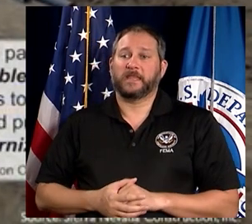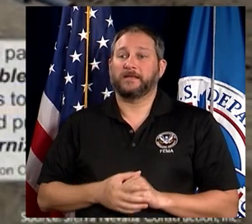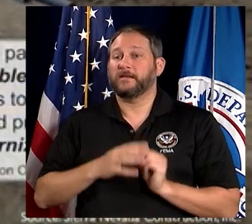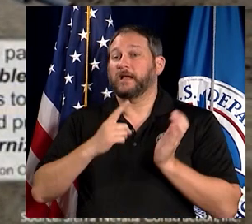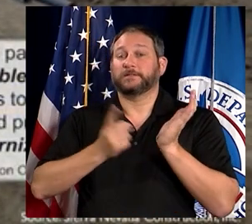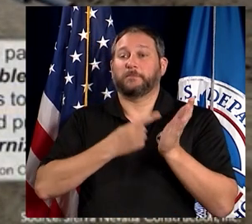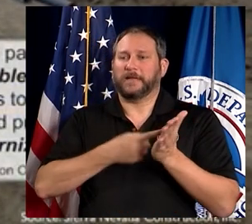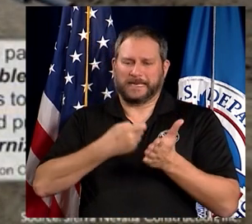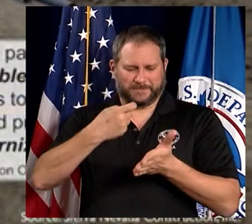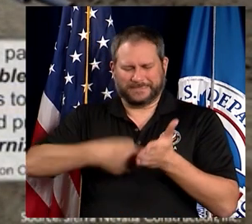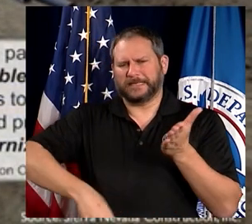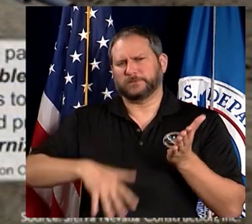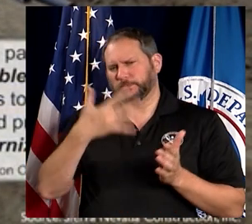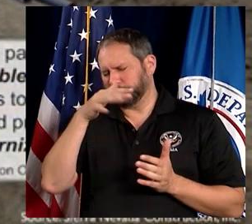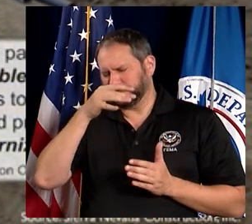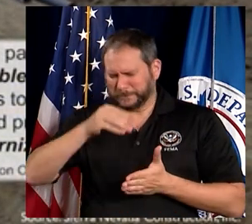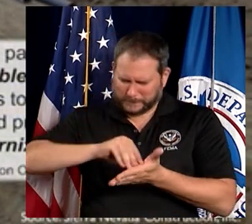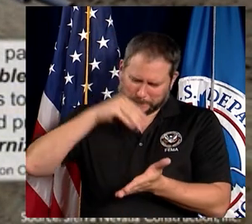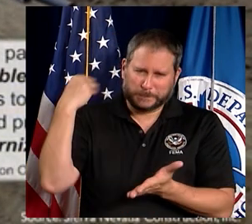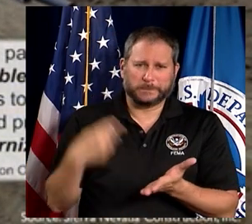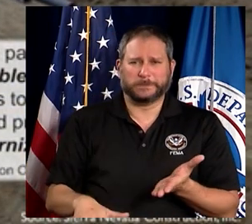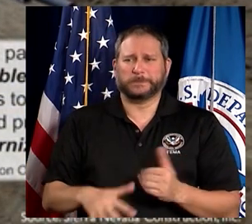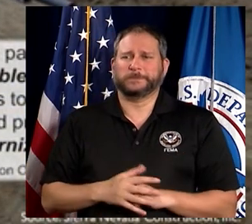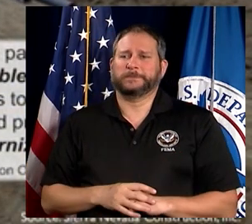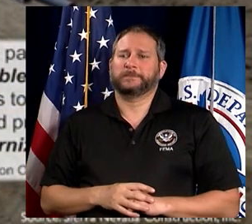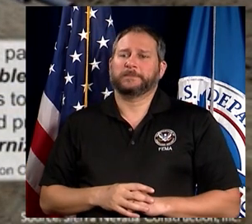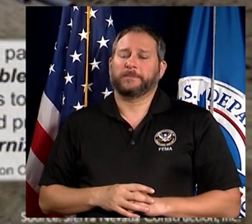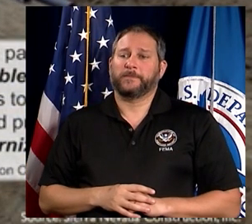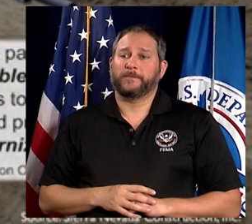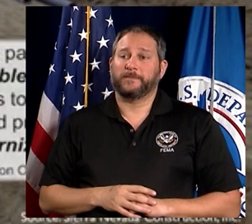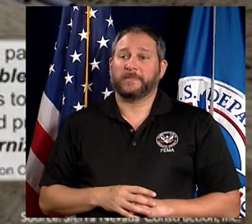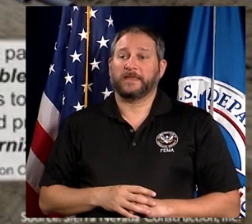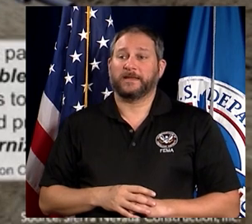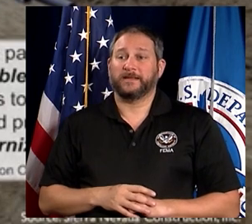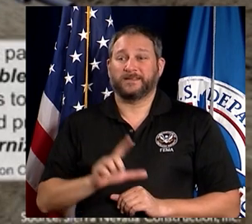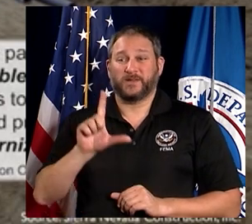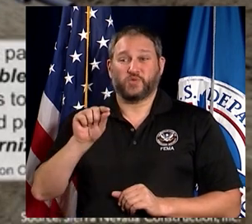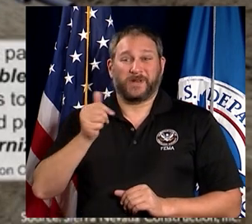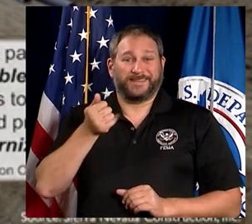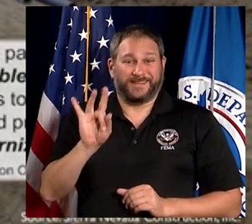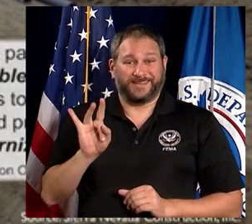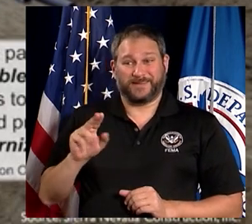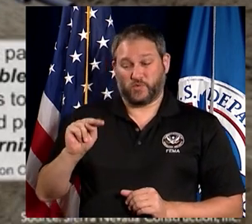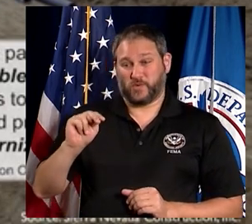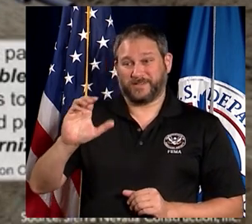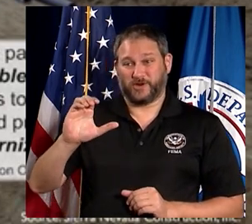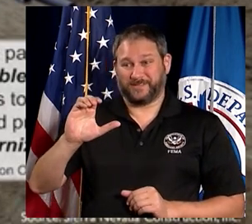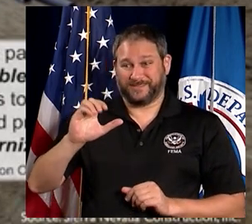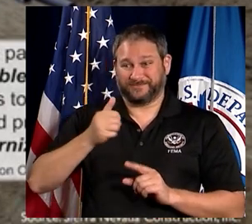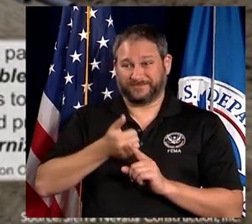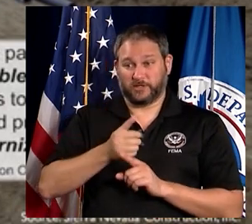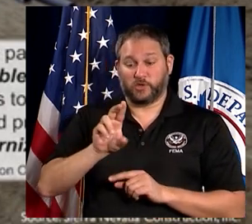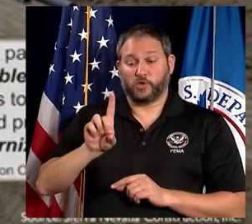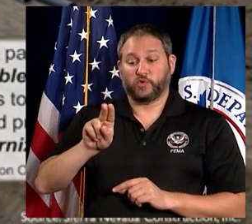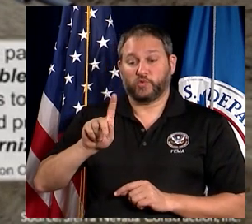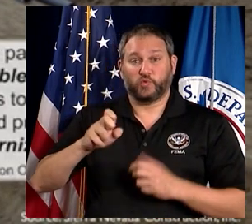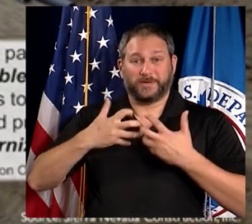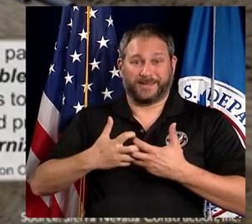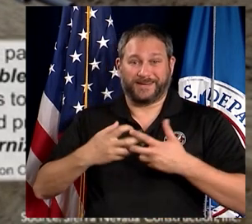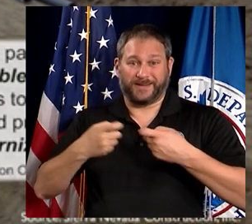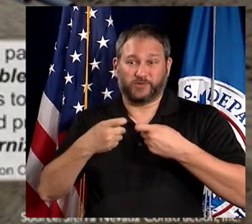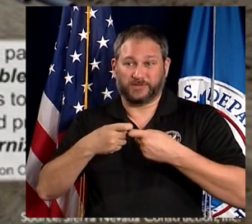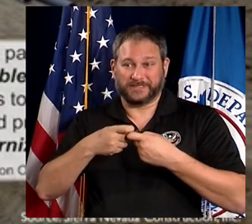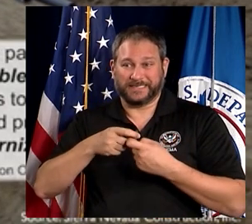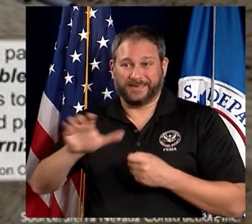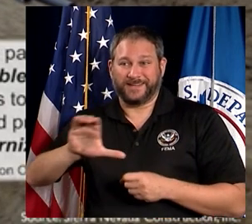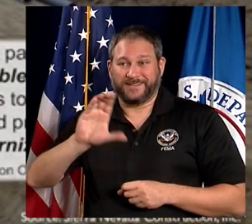tag is just too high. In 2018, North Carolina rejected Duke Energy's multi-billion dollar